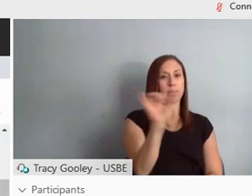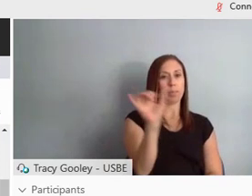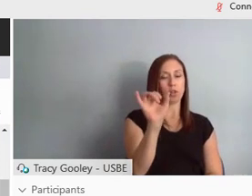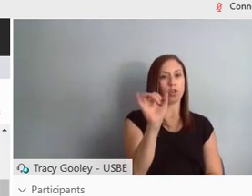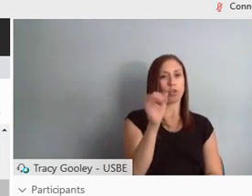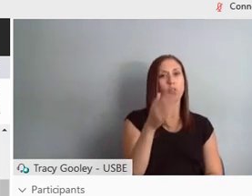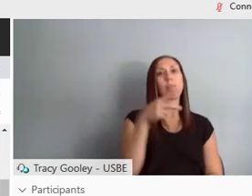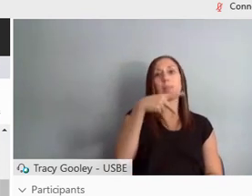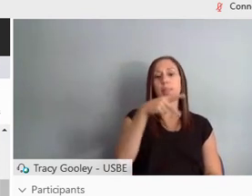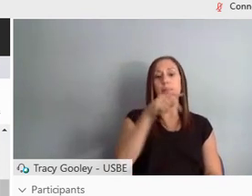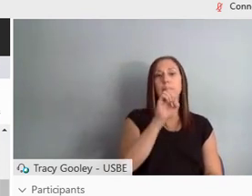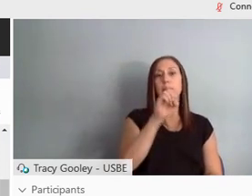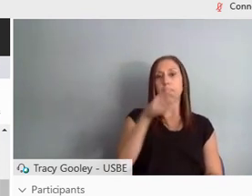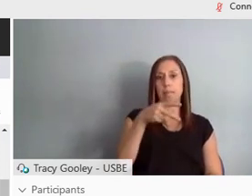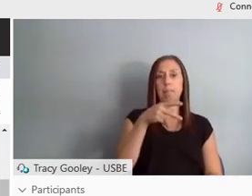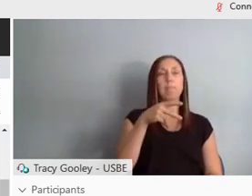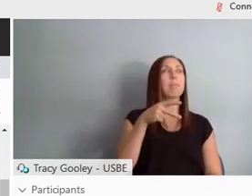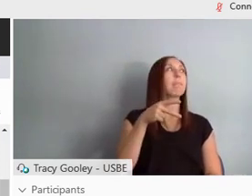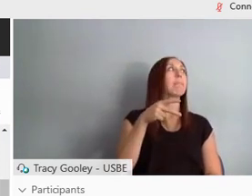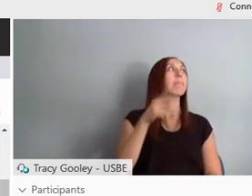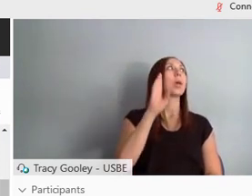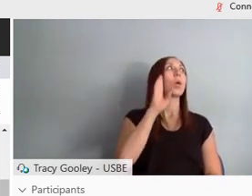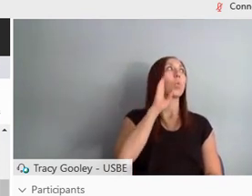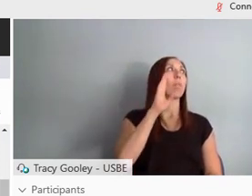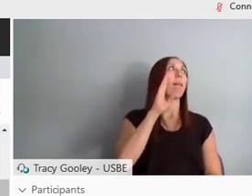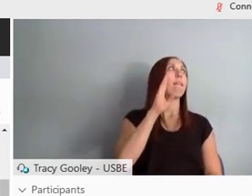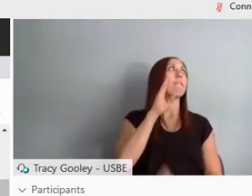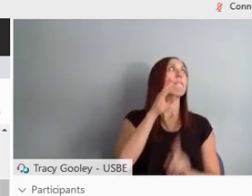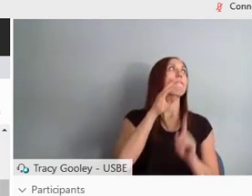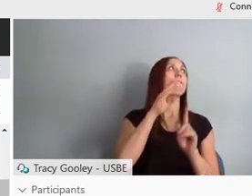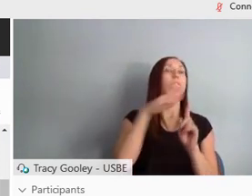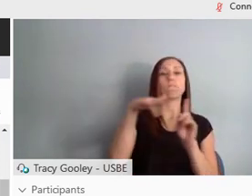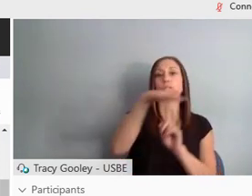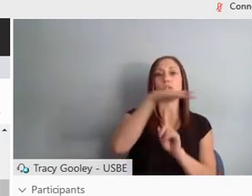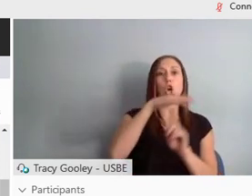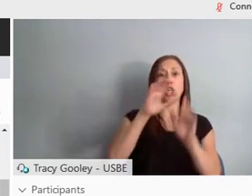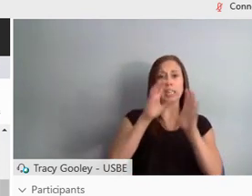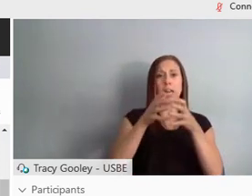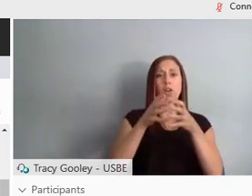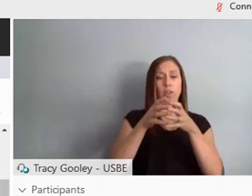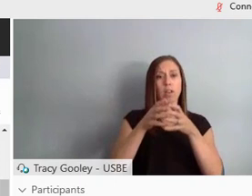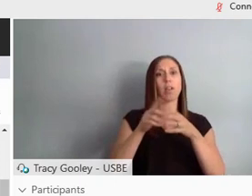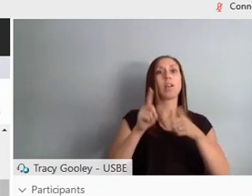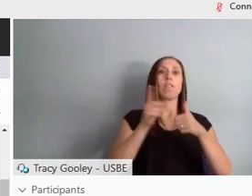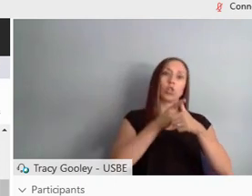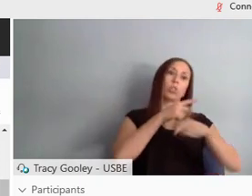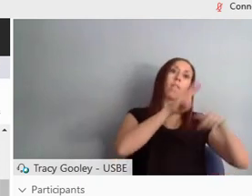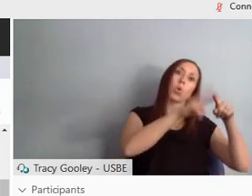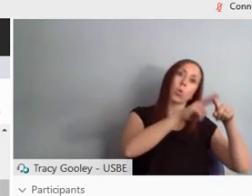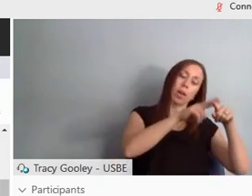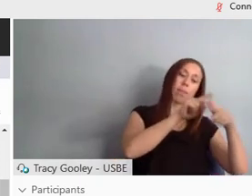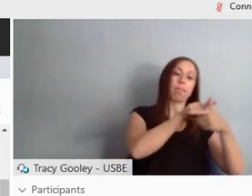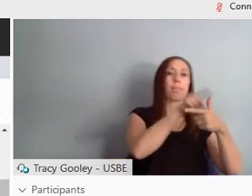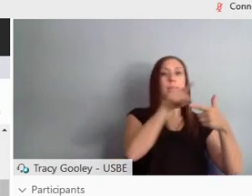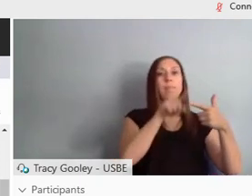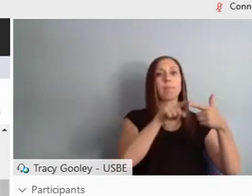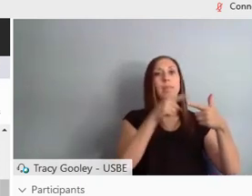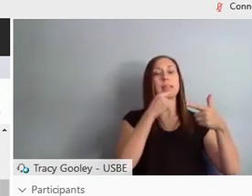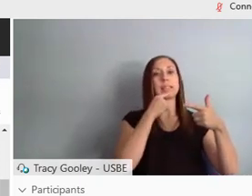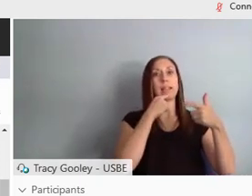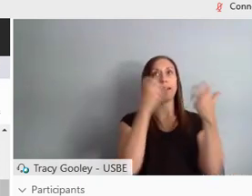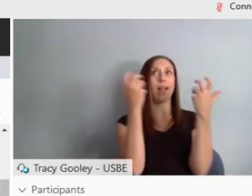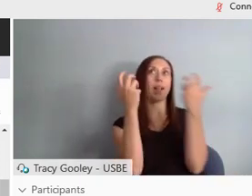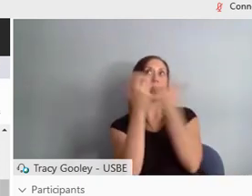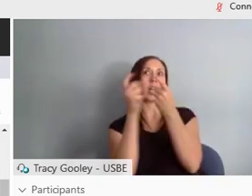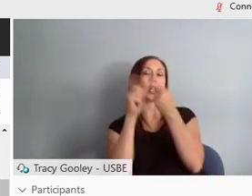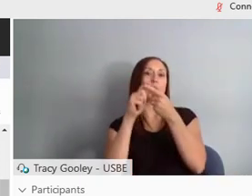PEEP will. So it'll just have that content area, right? Like in our first one, it was vocabulary, and then it said